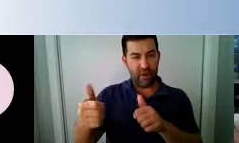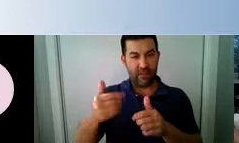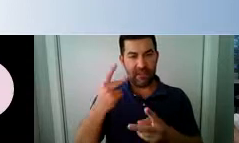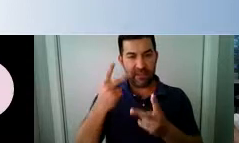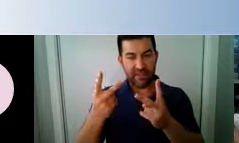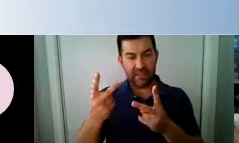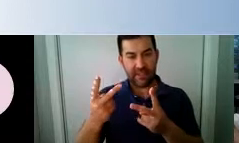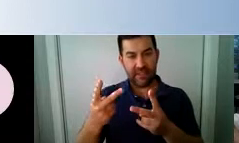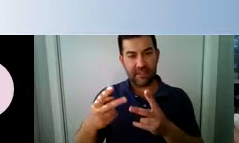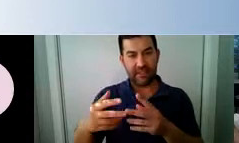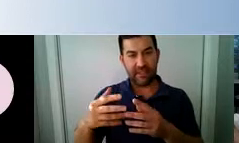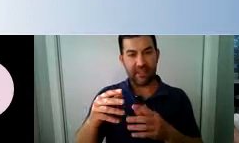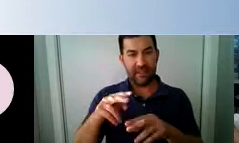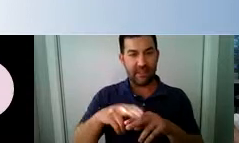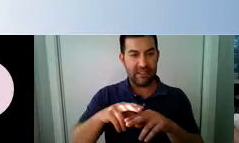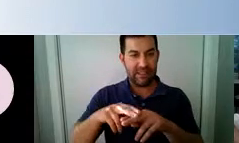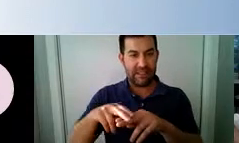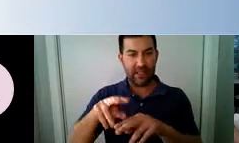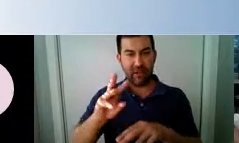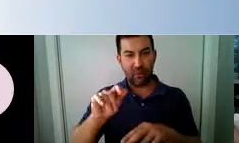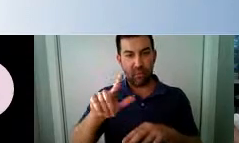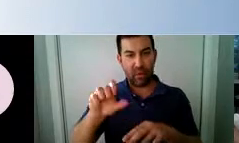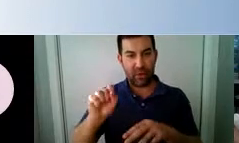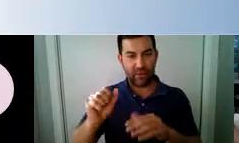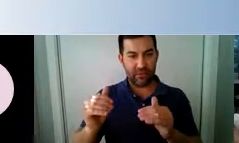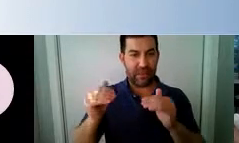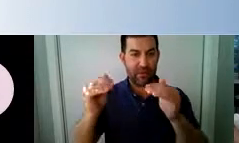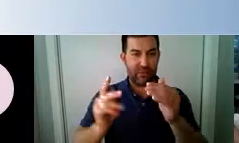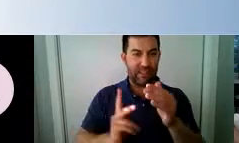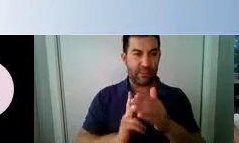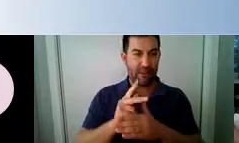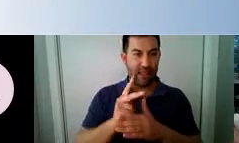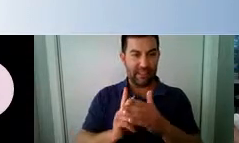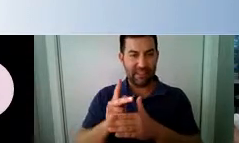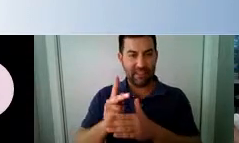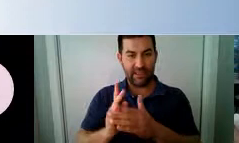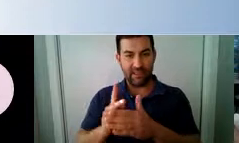seating walls along the side here with increased plantings.